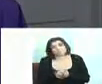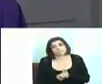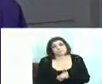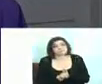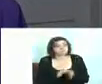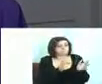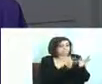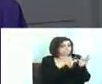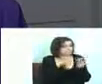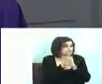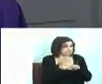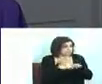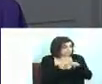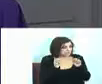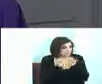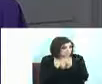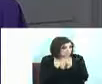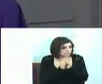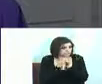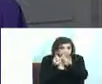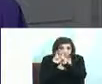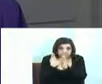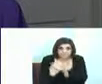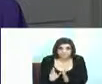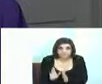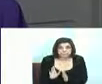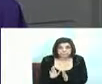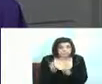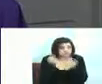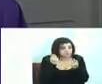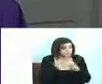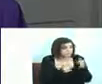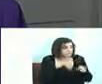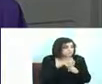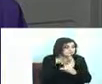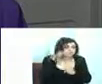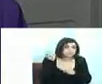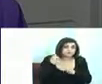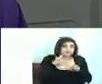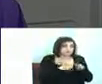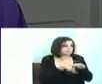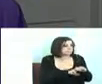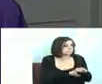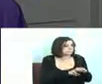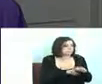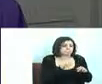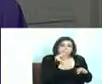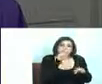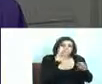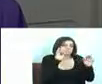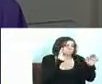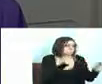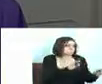As Jesus sat with his disciples those many years ago, he sat there and they were not